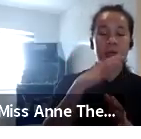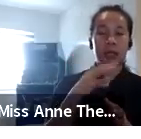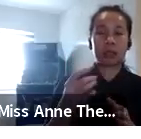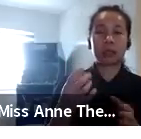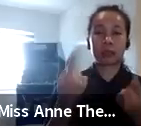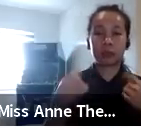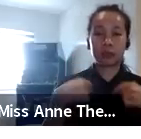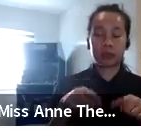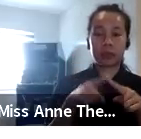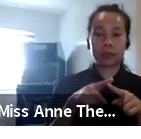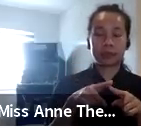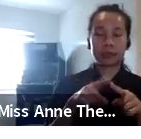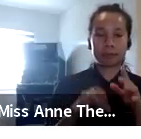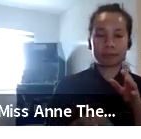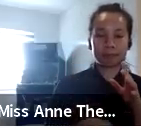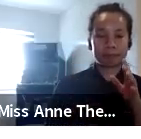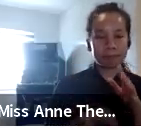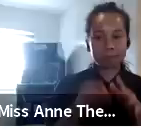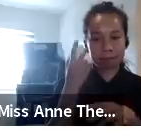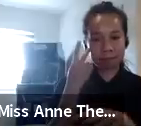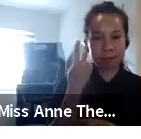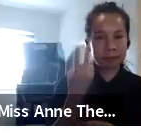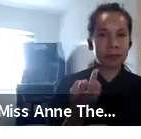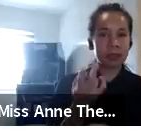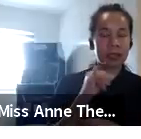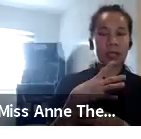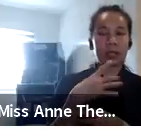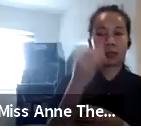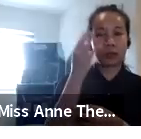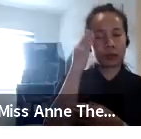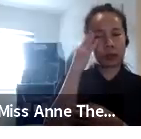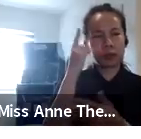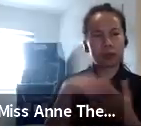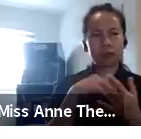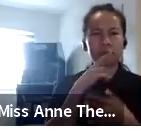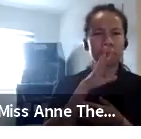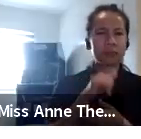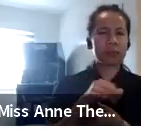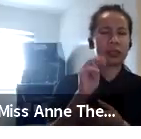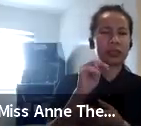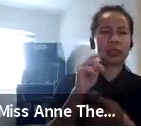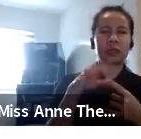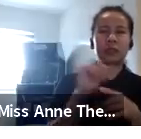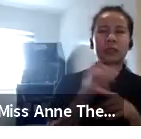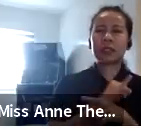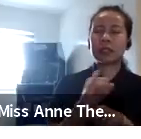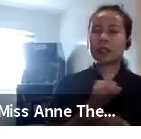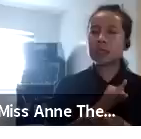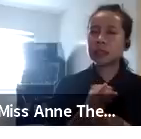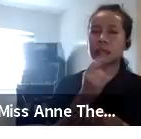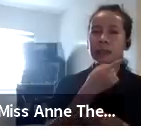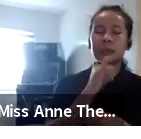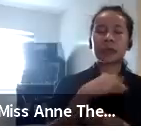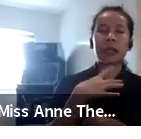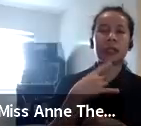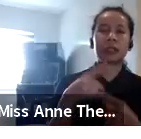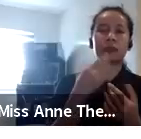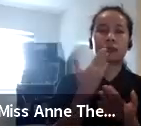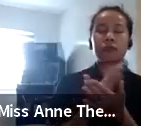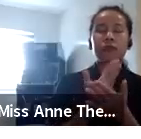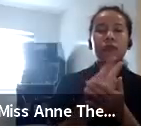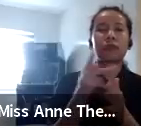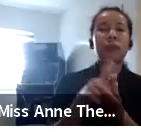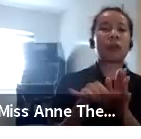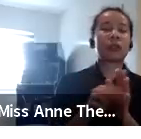out the industry. I would like to know what really is the need of the industry, because I would like to be a good